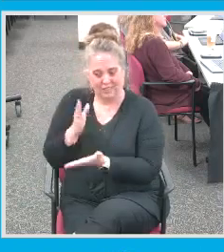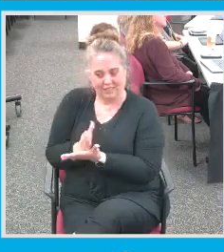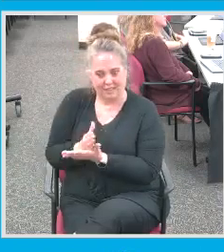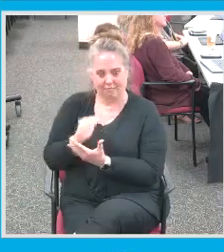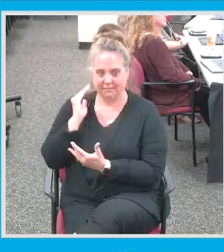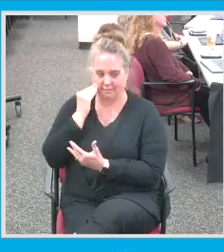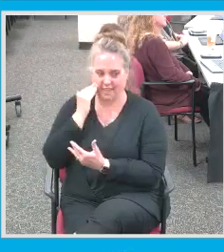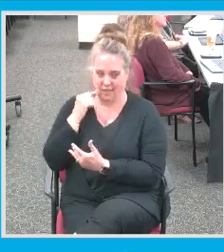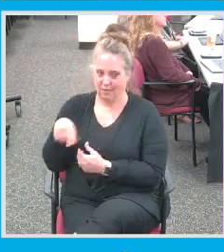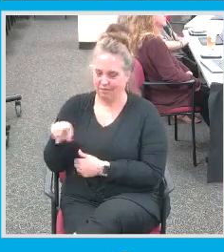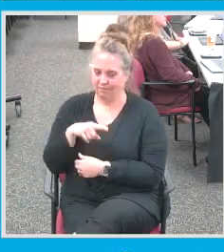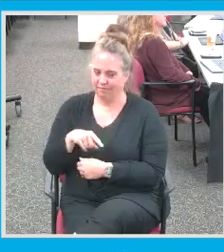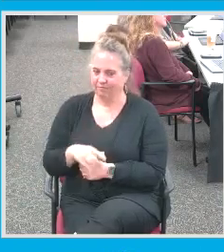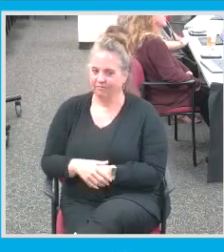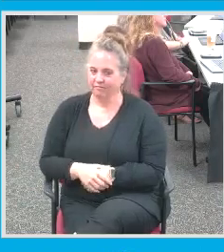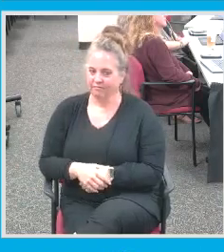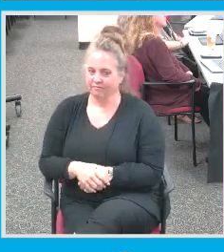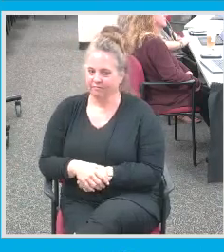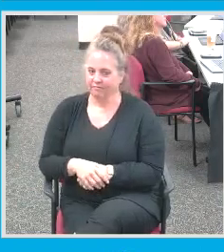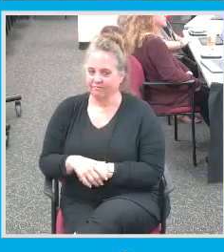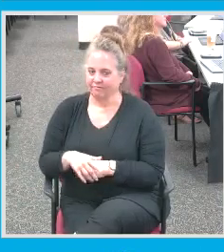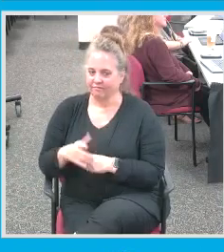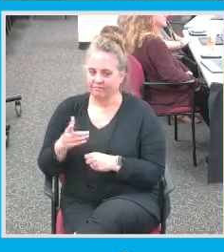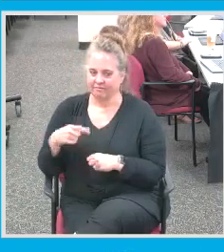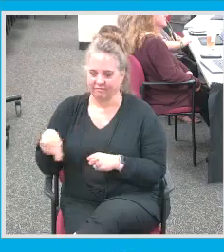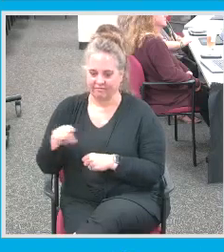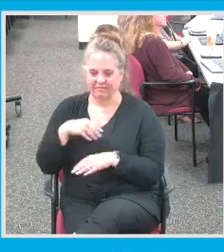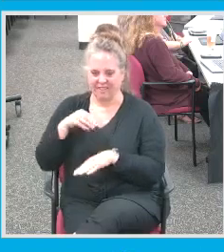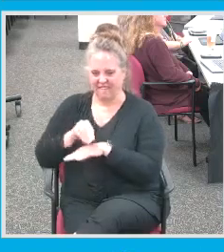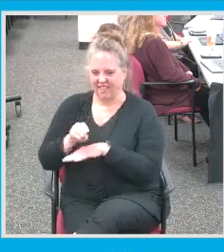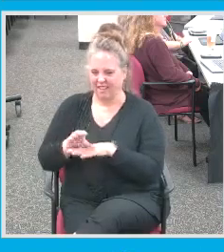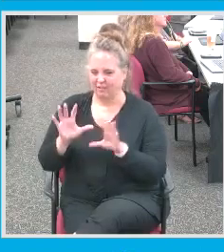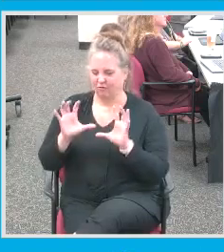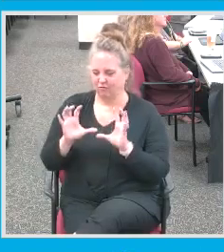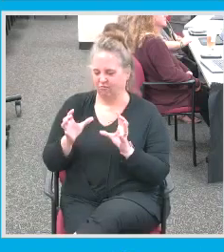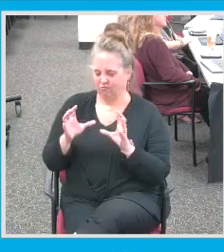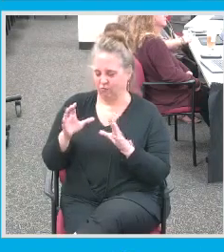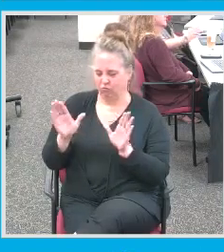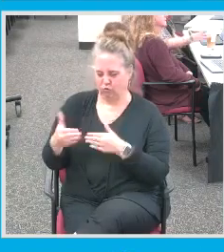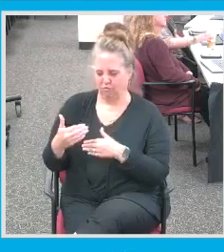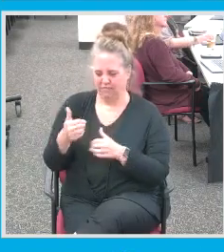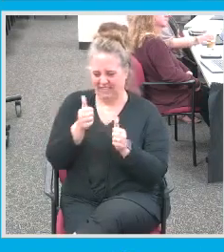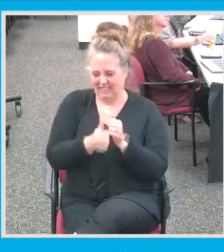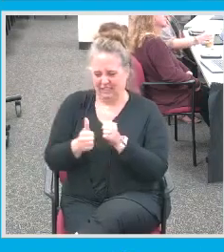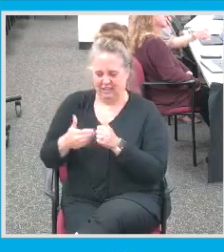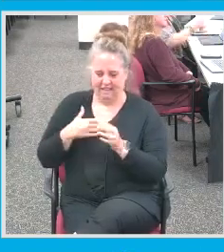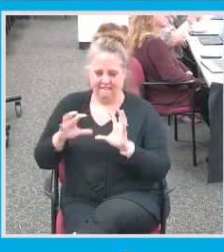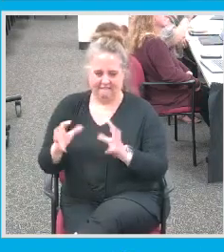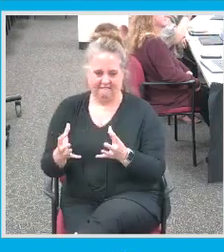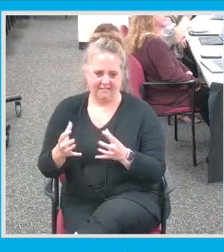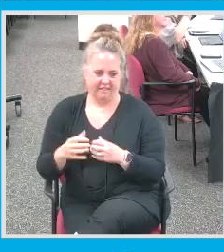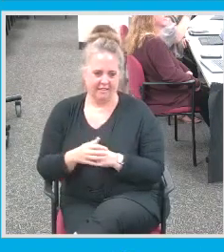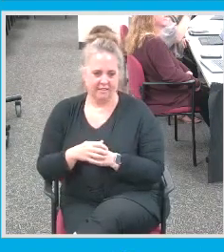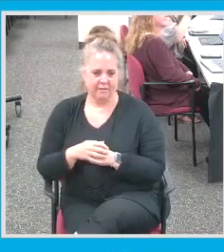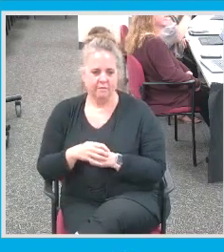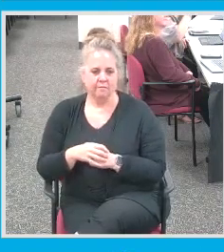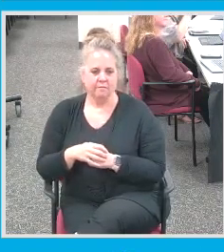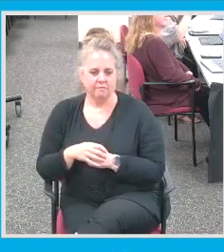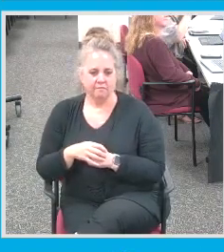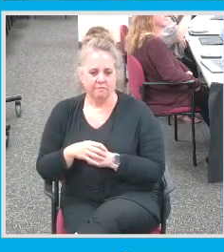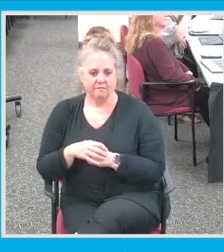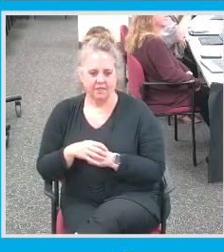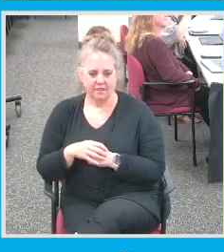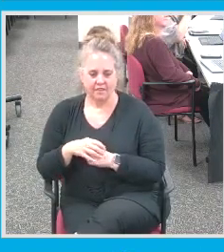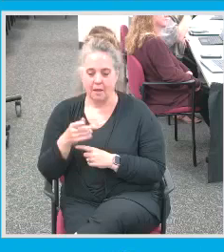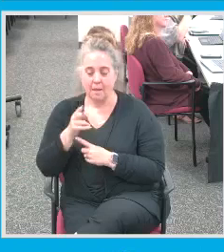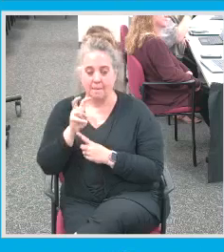our advisory, which every student has, and it was basically a puzzle to get all the kids to have